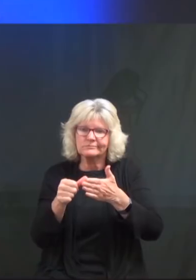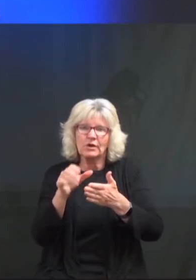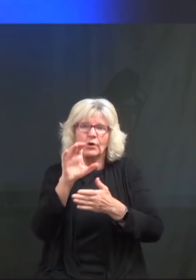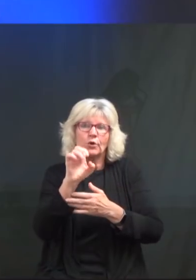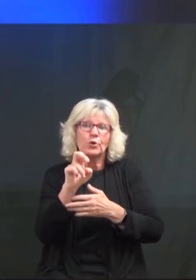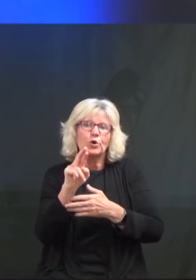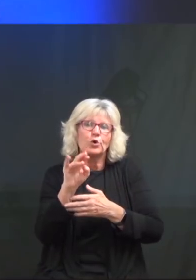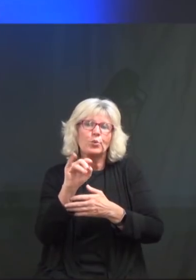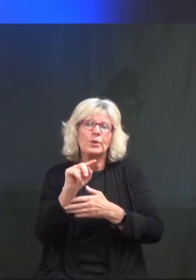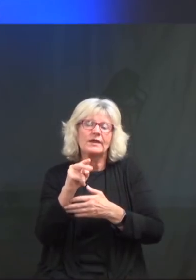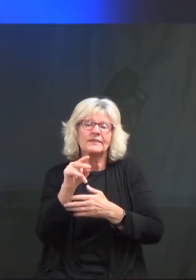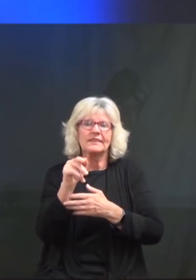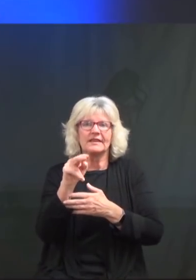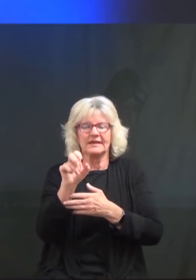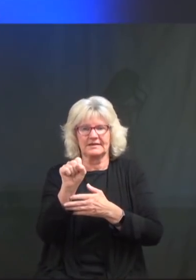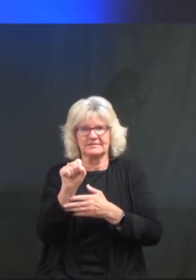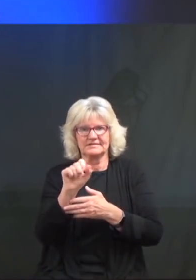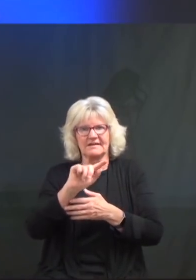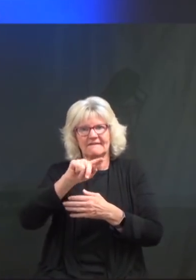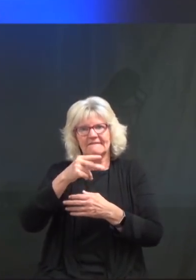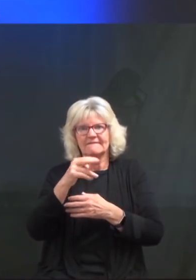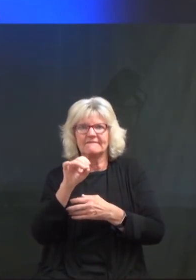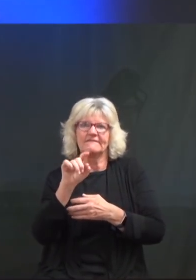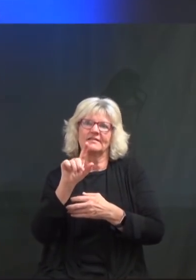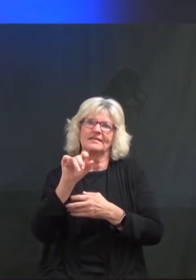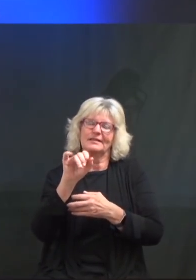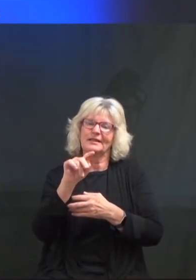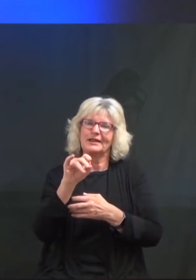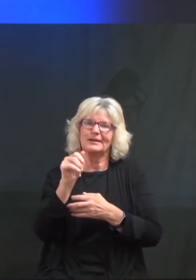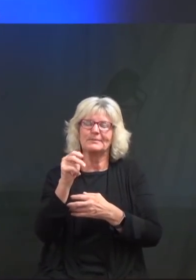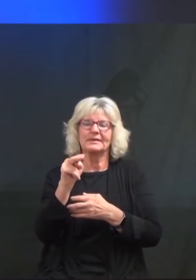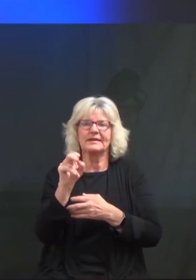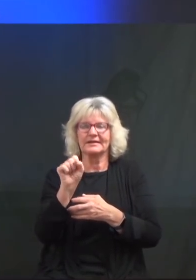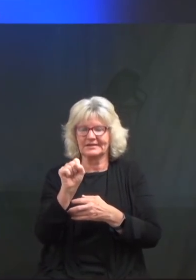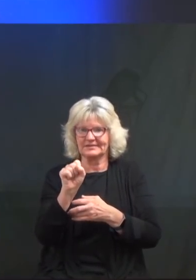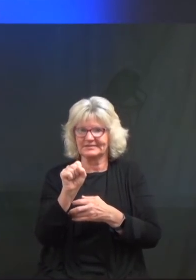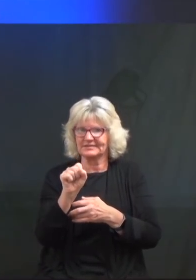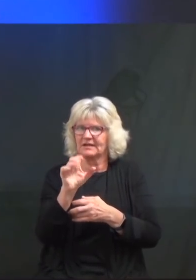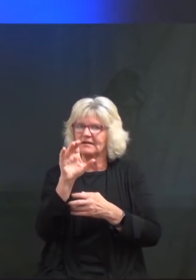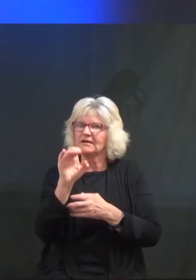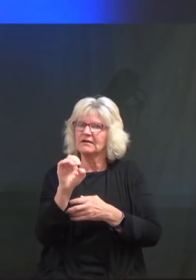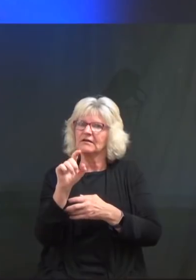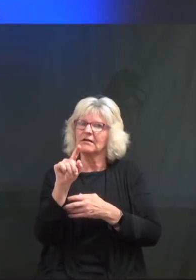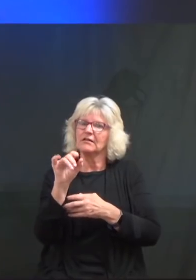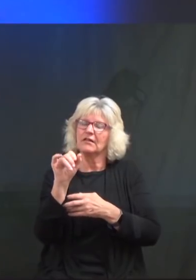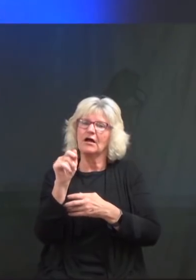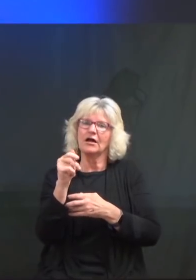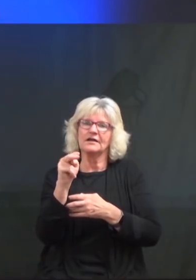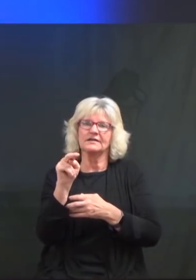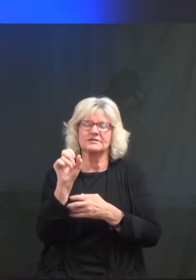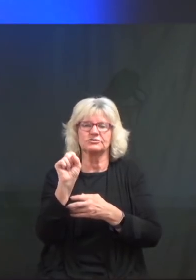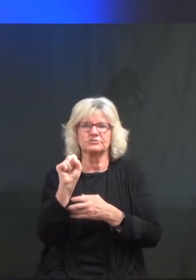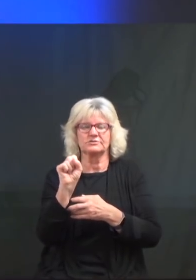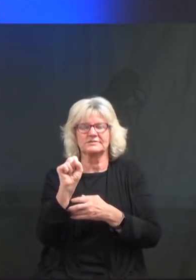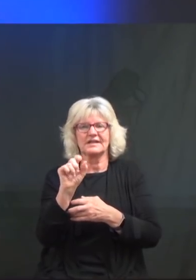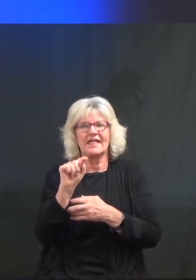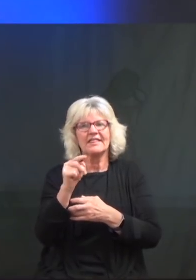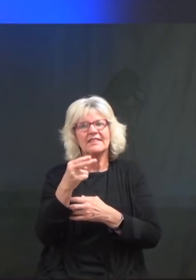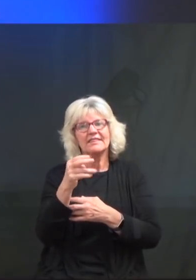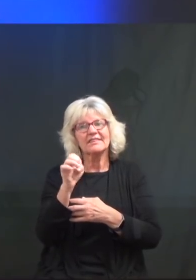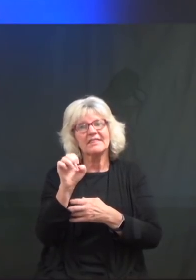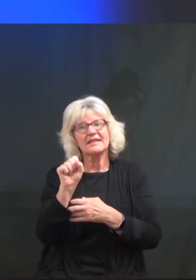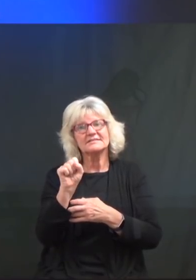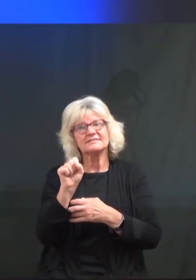the letter to the Corinthians or the letter to the Philippians or the letter to the Colossians,